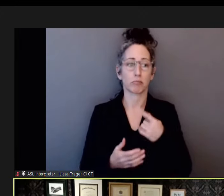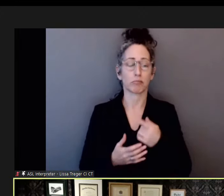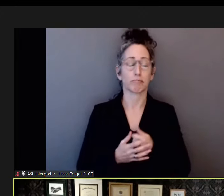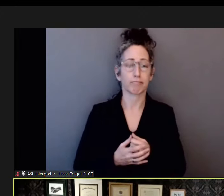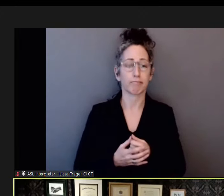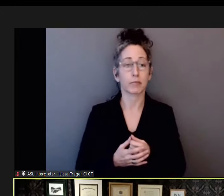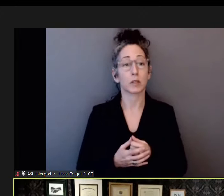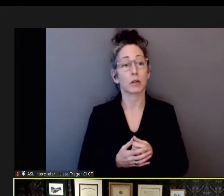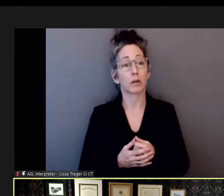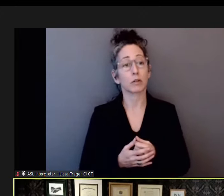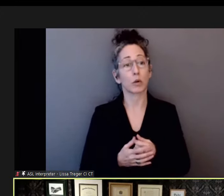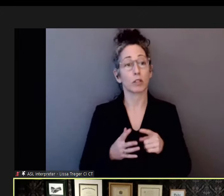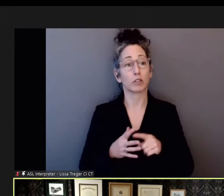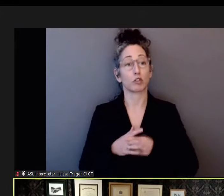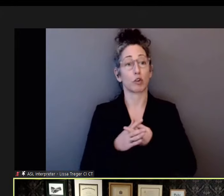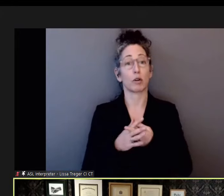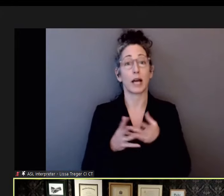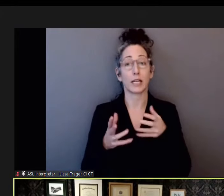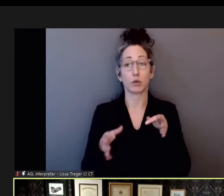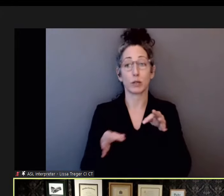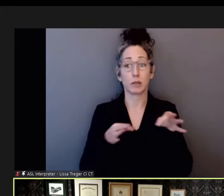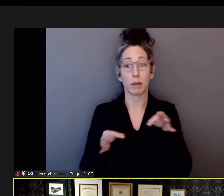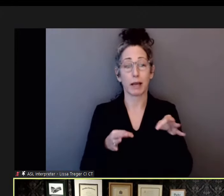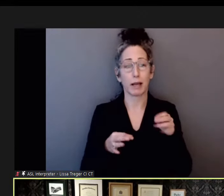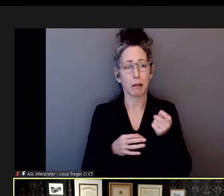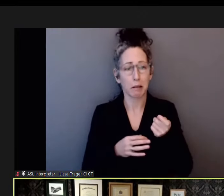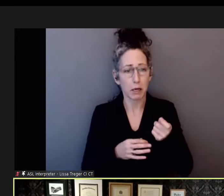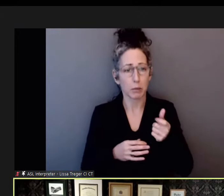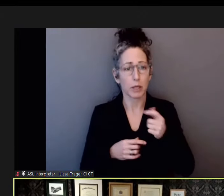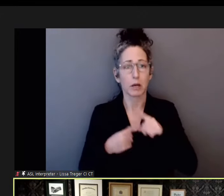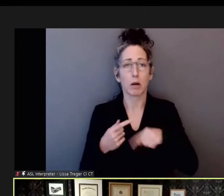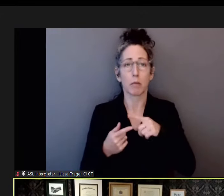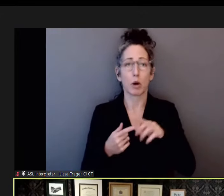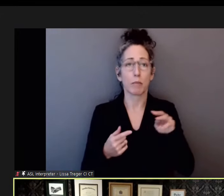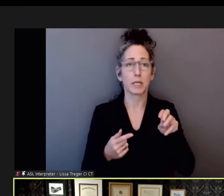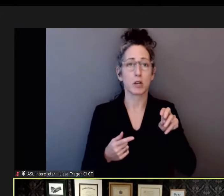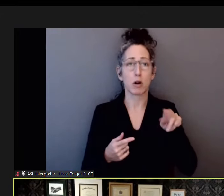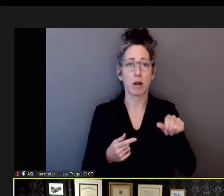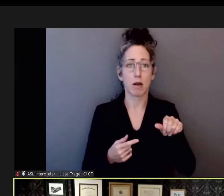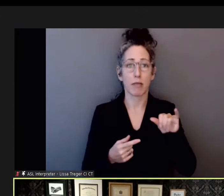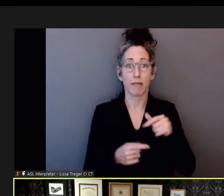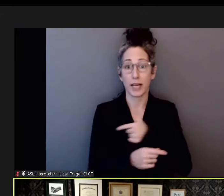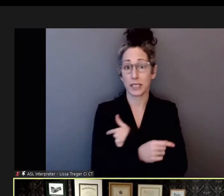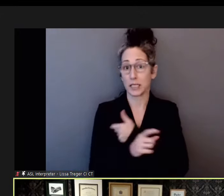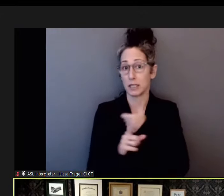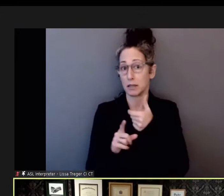To start, I need to tell you a little bit about the Moderna vaccine. It's